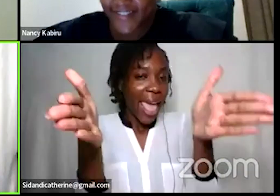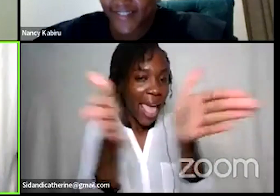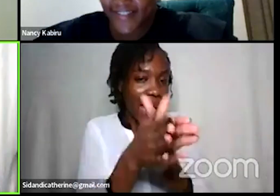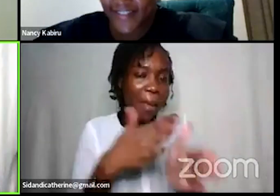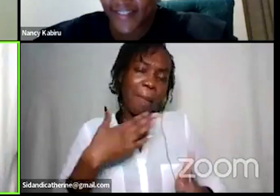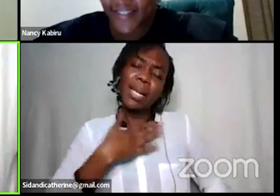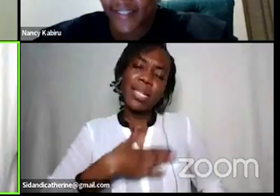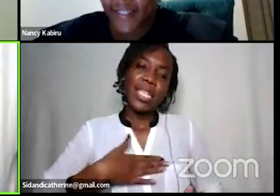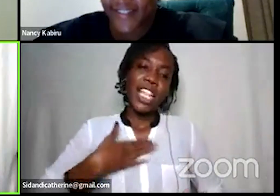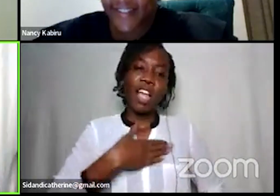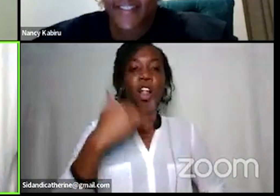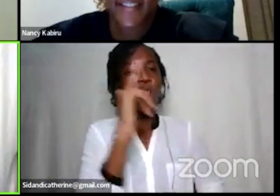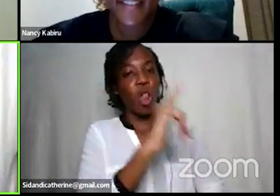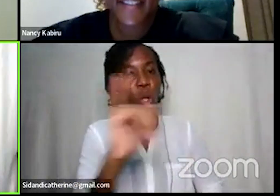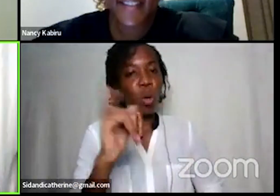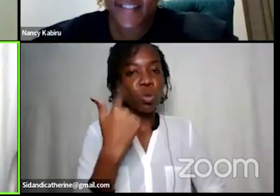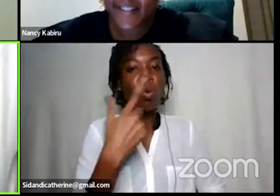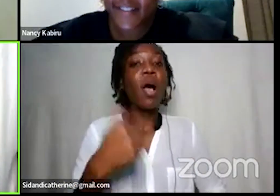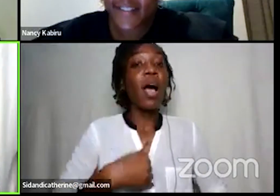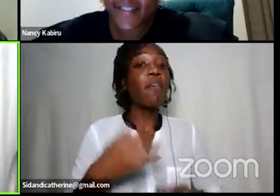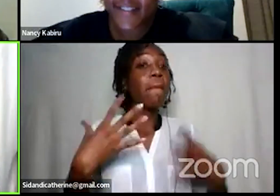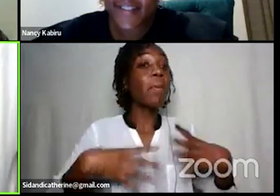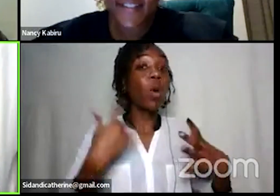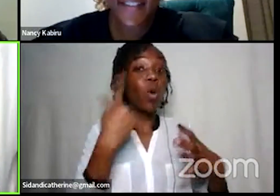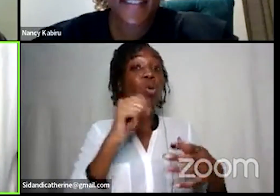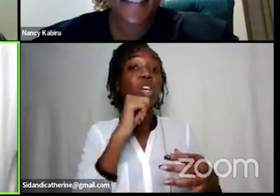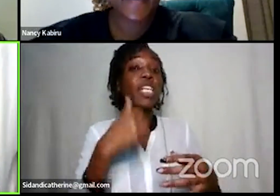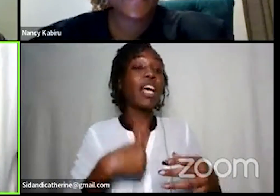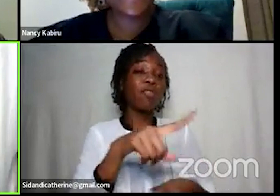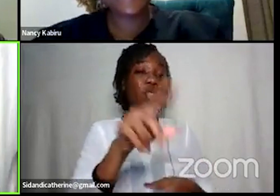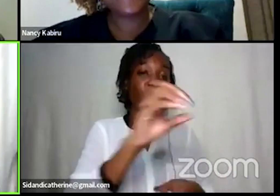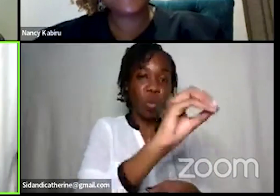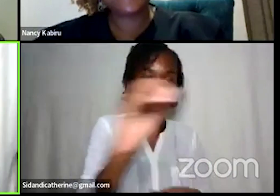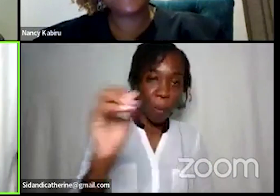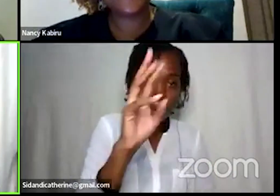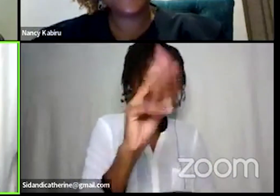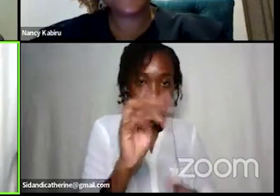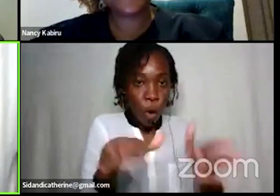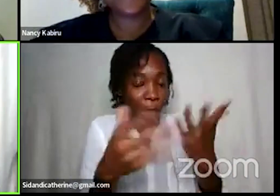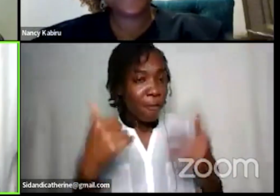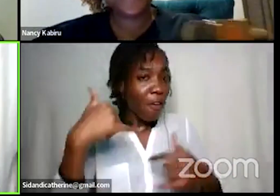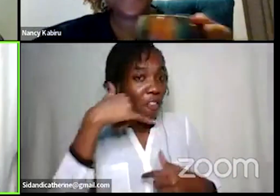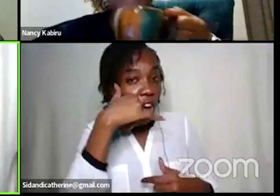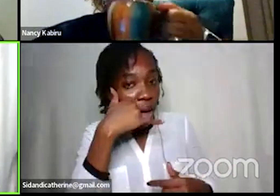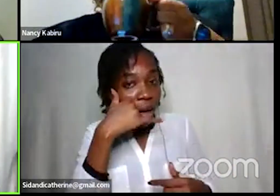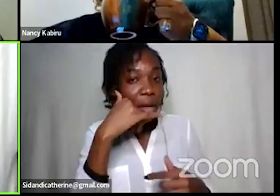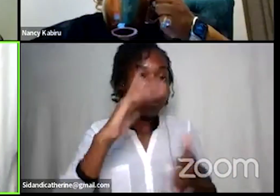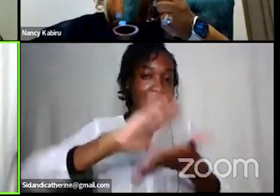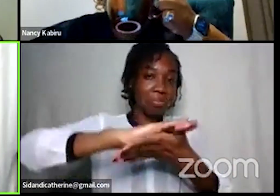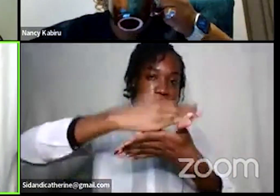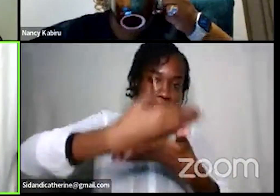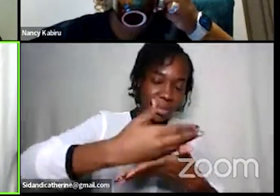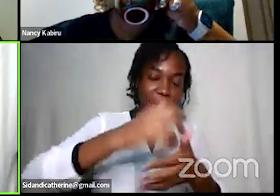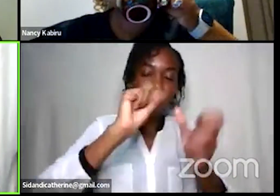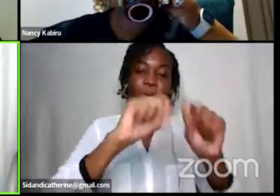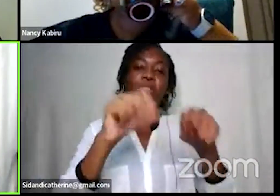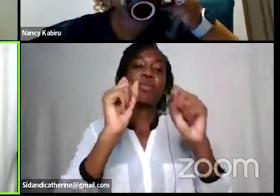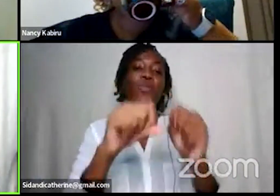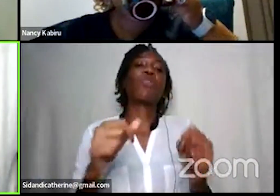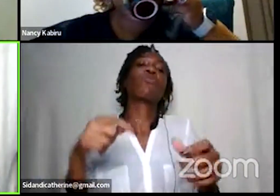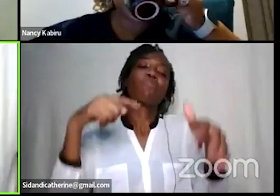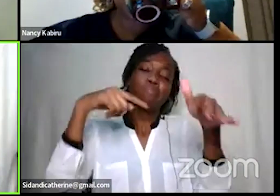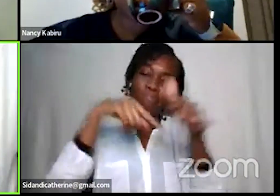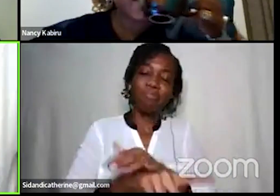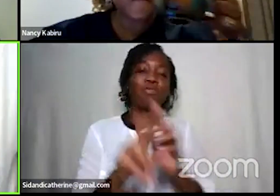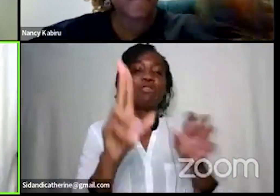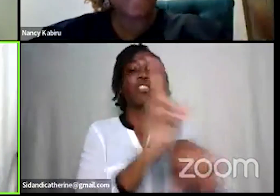those of us who have people who don't have Zoom or in their phones or their laptops, they can log in through Facebook. You